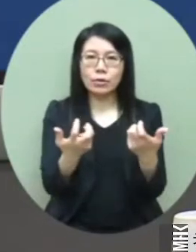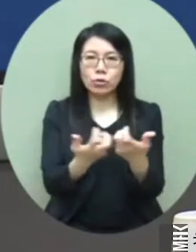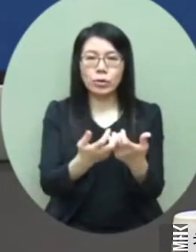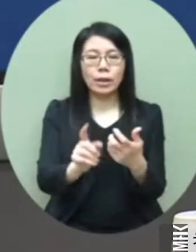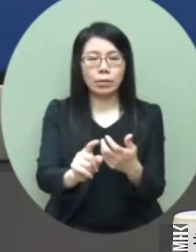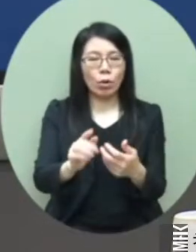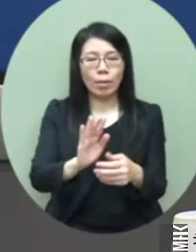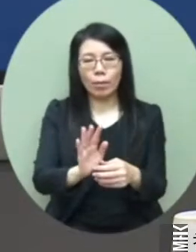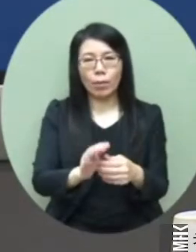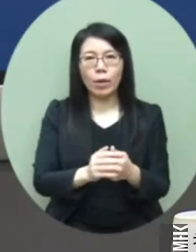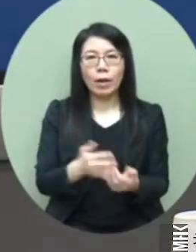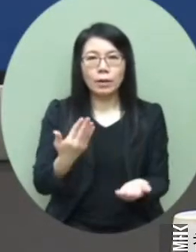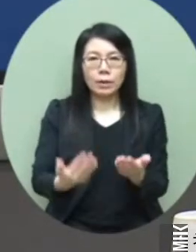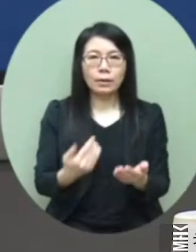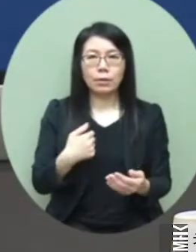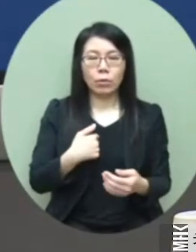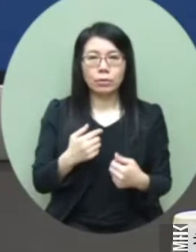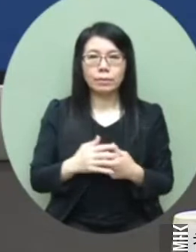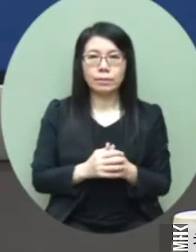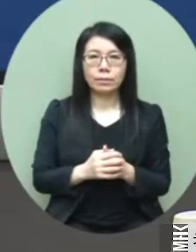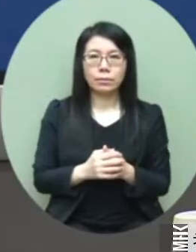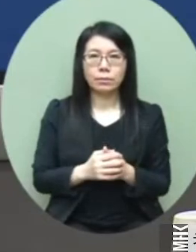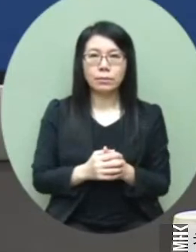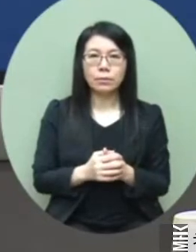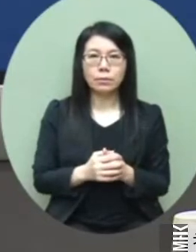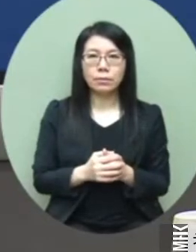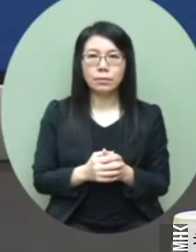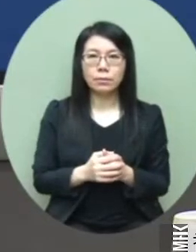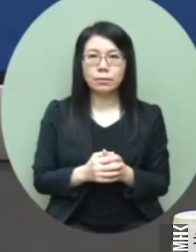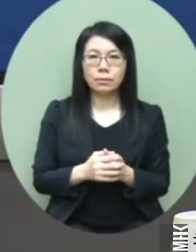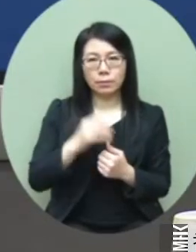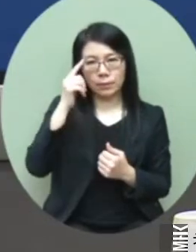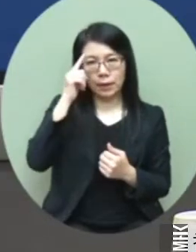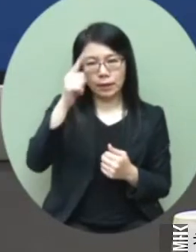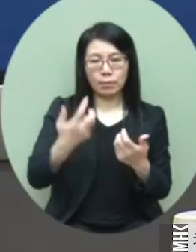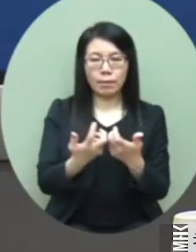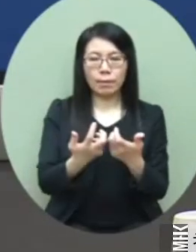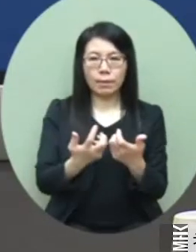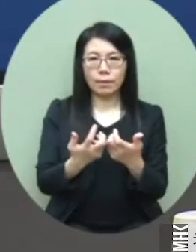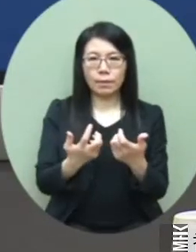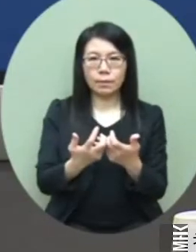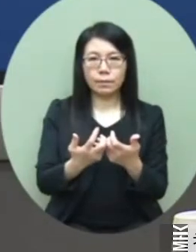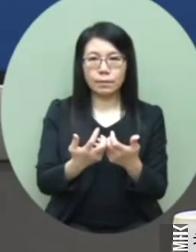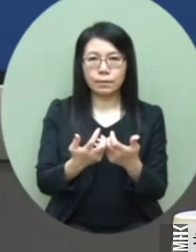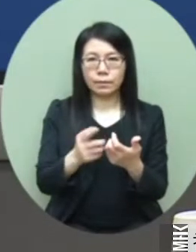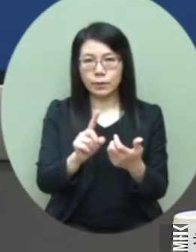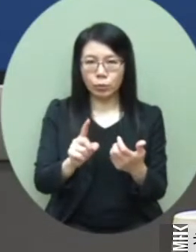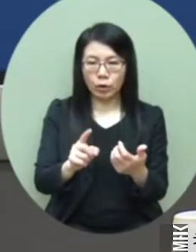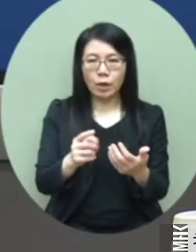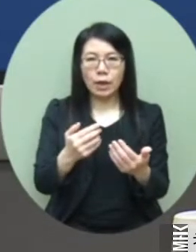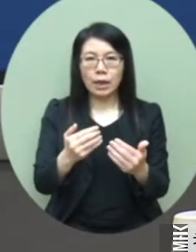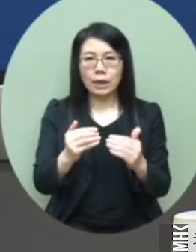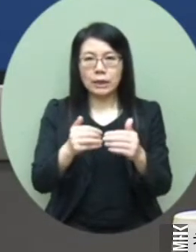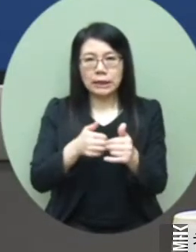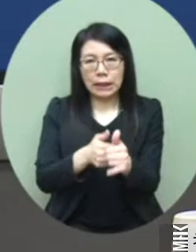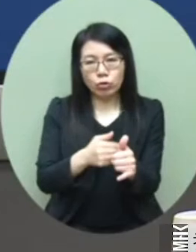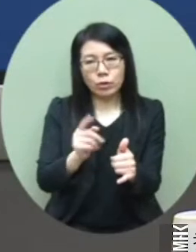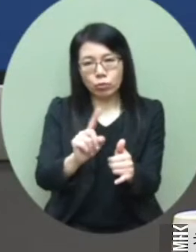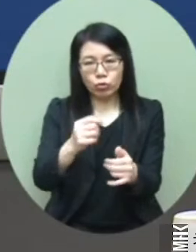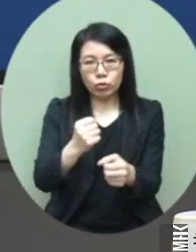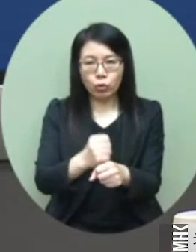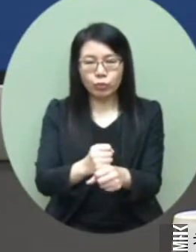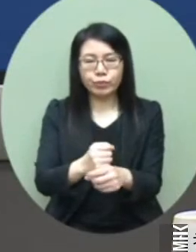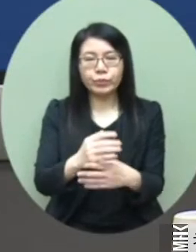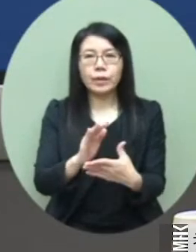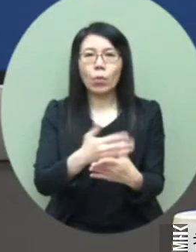what we would do when the daily number of cases hit a certain number. Because in public health terms, it's more important